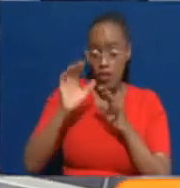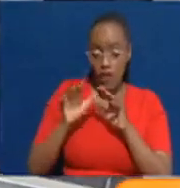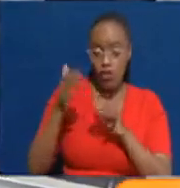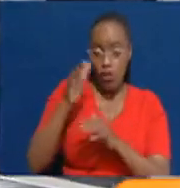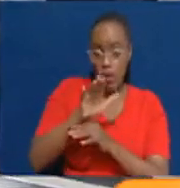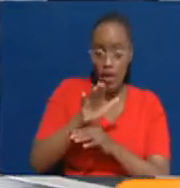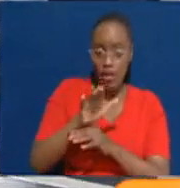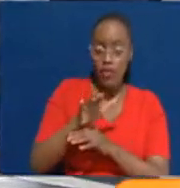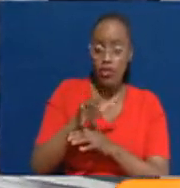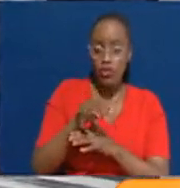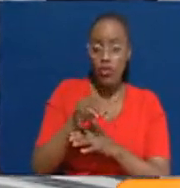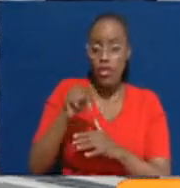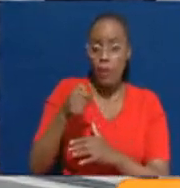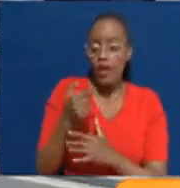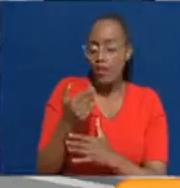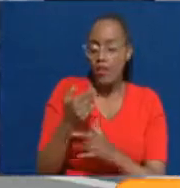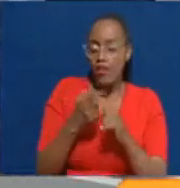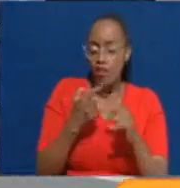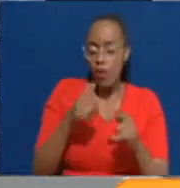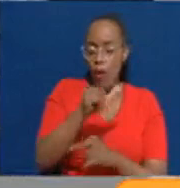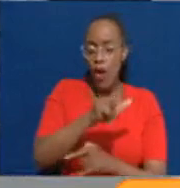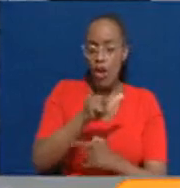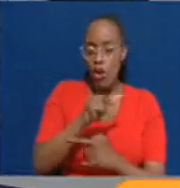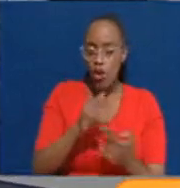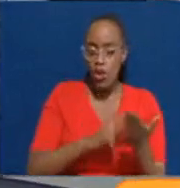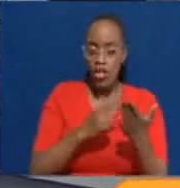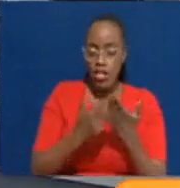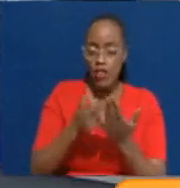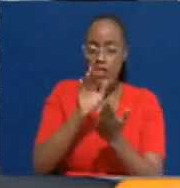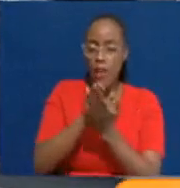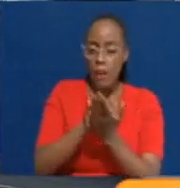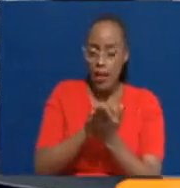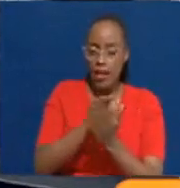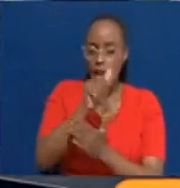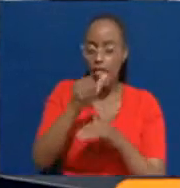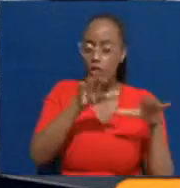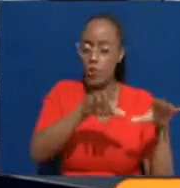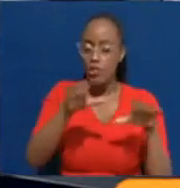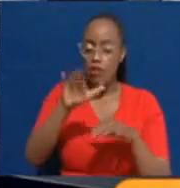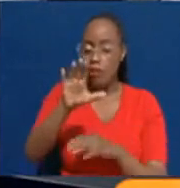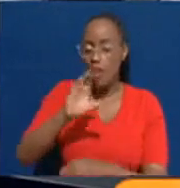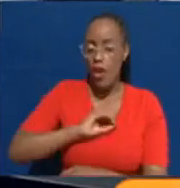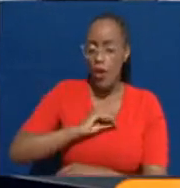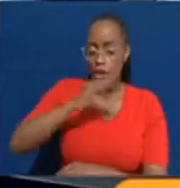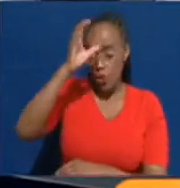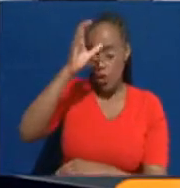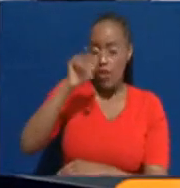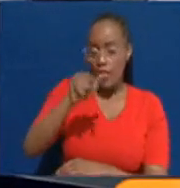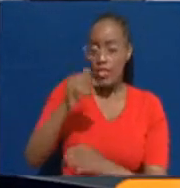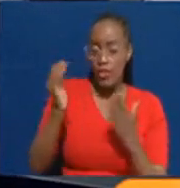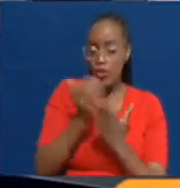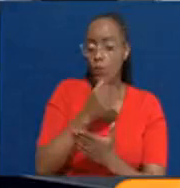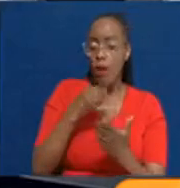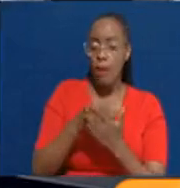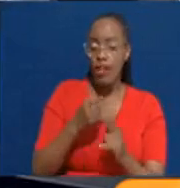to money for us from our local resources, from banks and so on, to sup up for their own consumption. That is taking away money